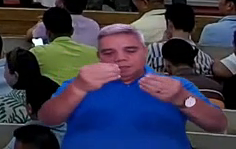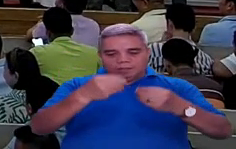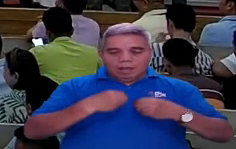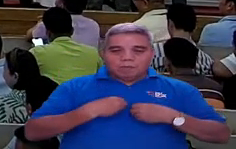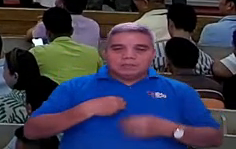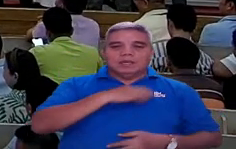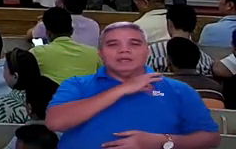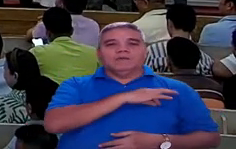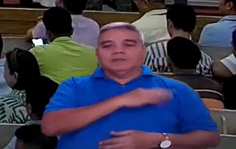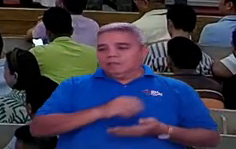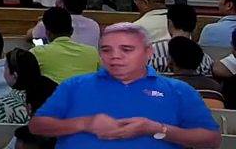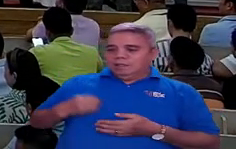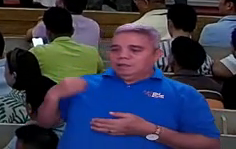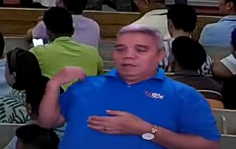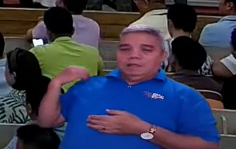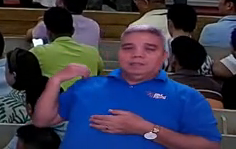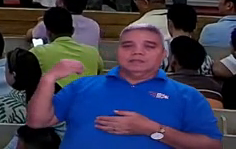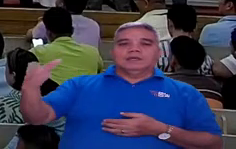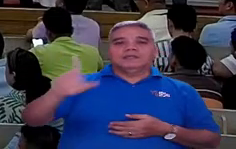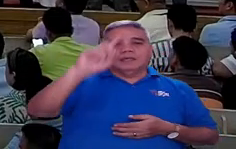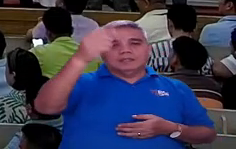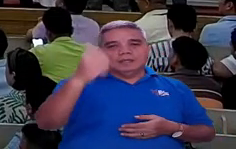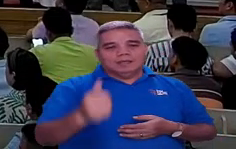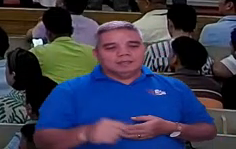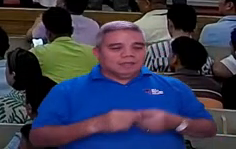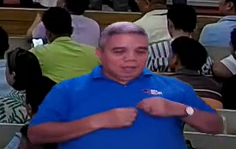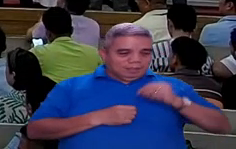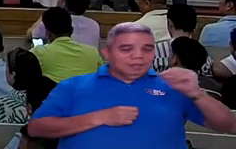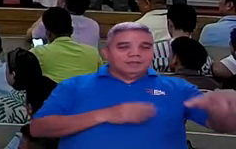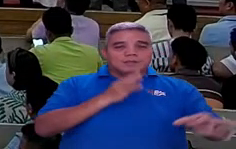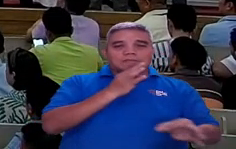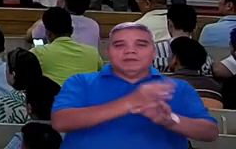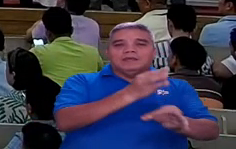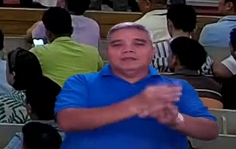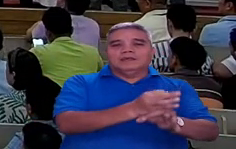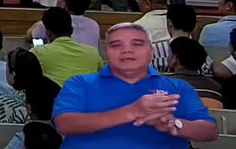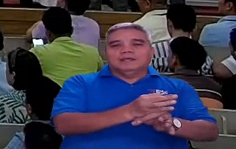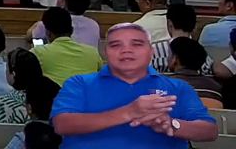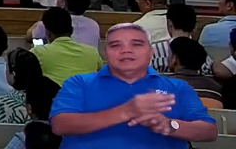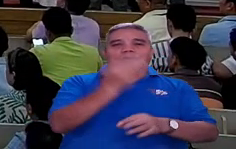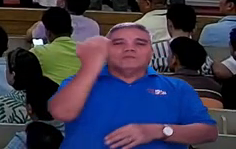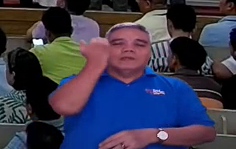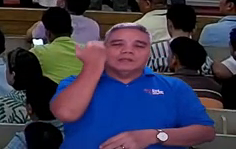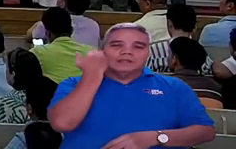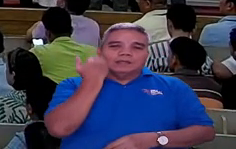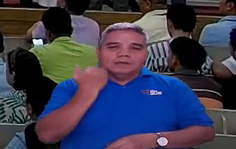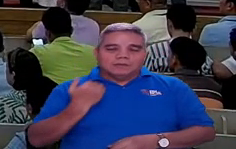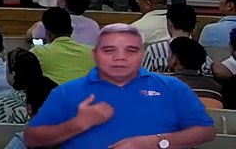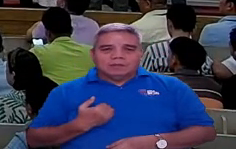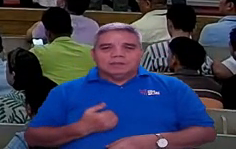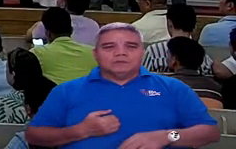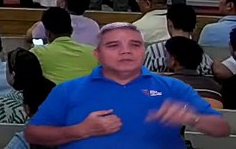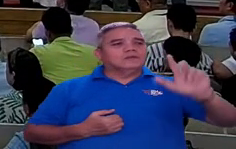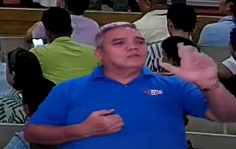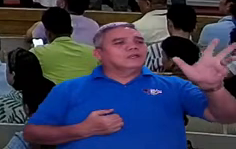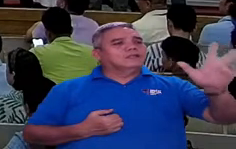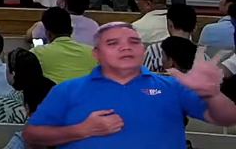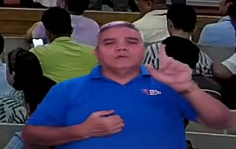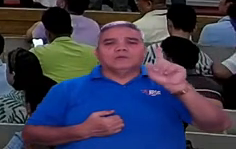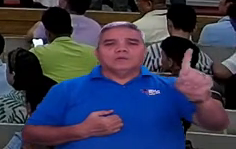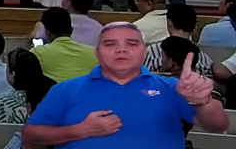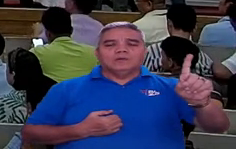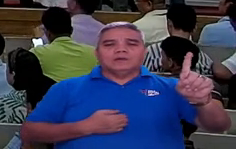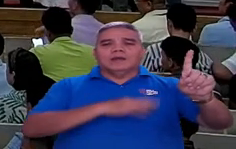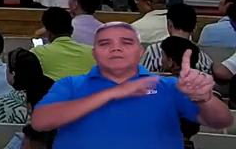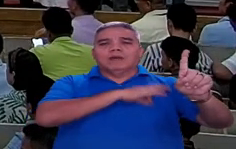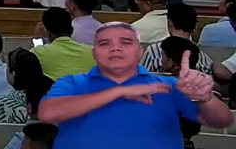sa allowance, hatag dayon sa tithes, hatag dayon sa faith. Muabot mangyud og 31